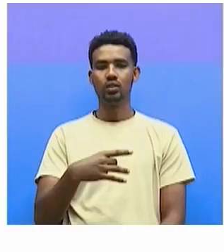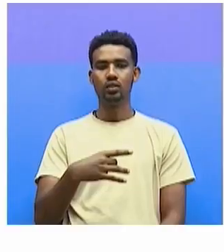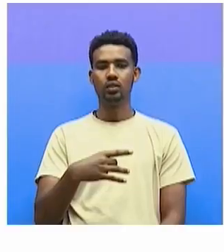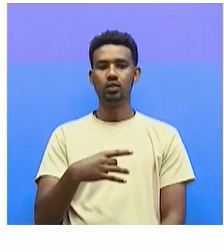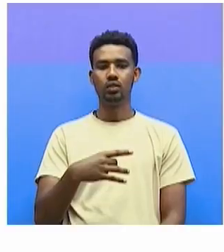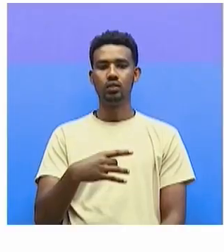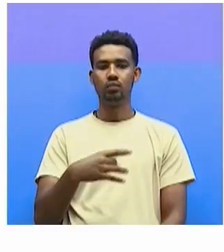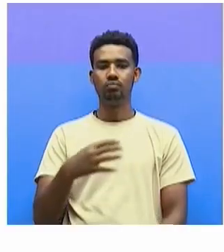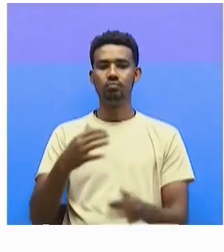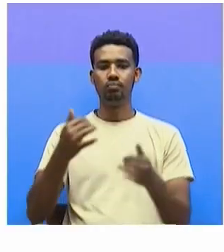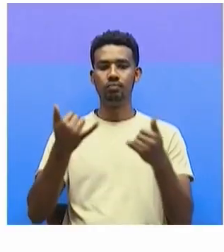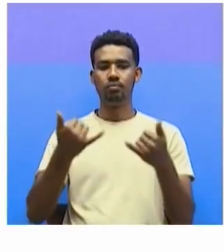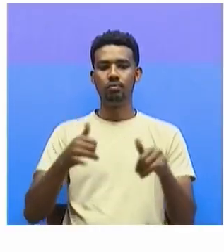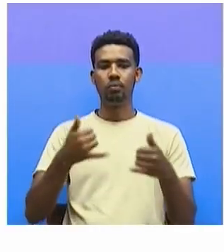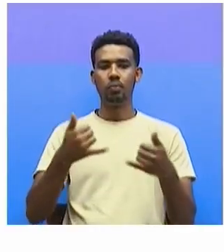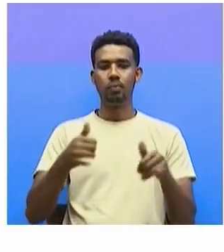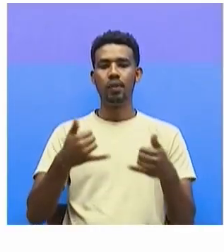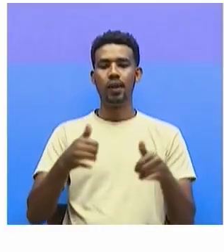playing